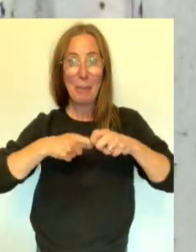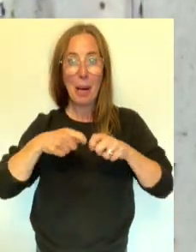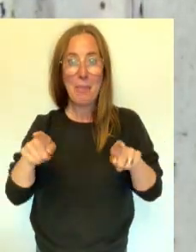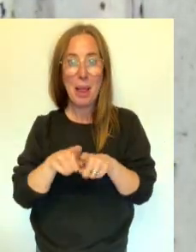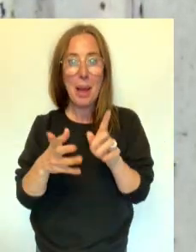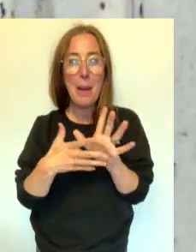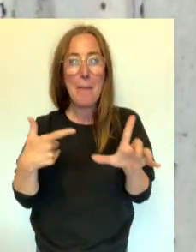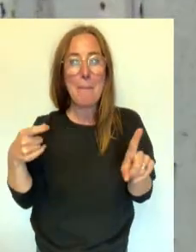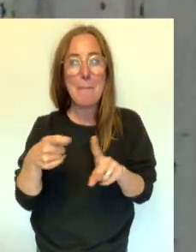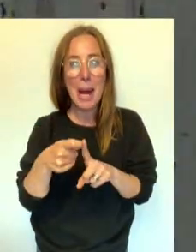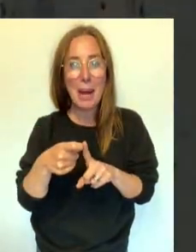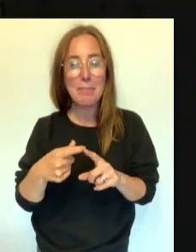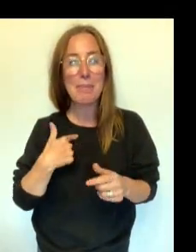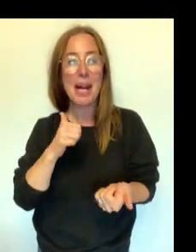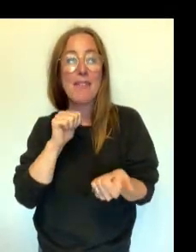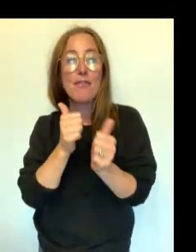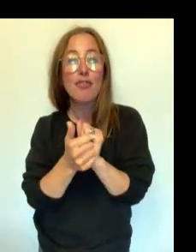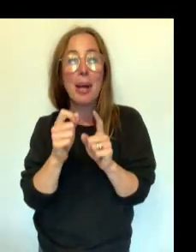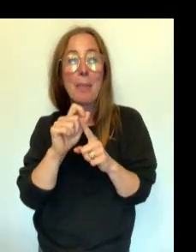little bit more about that now.